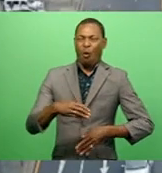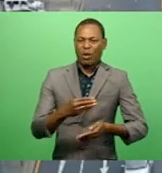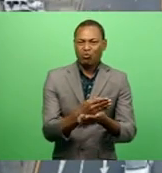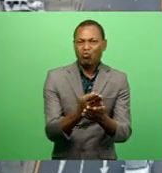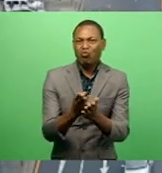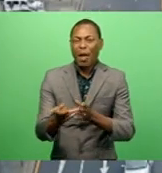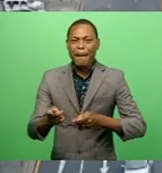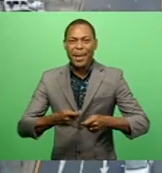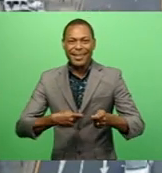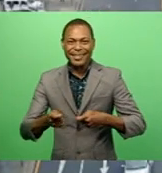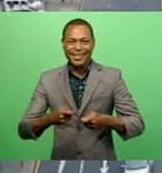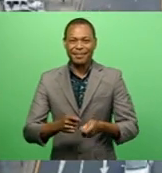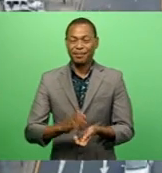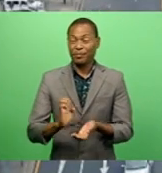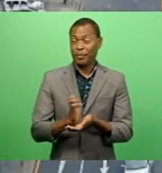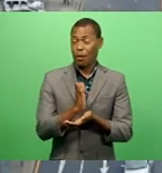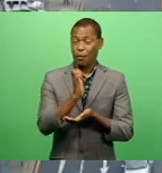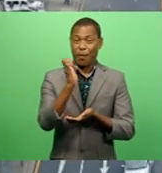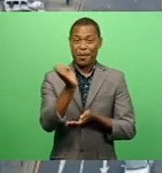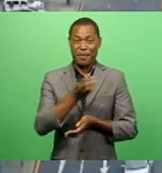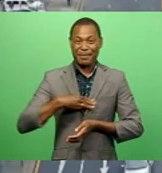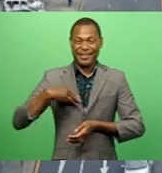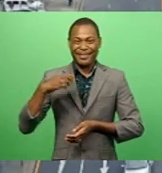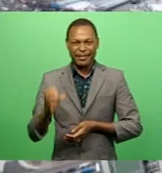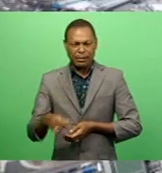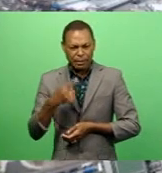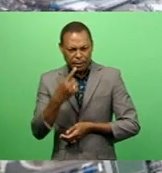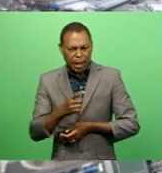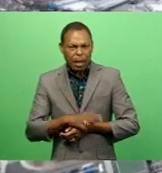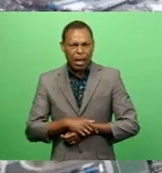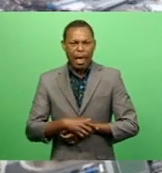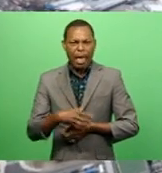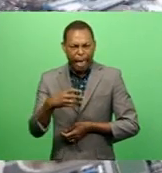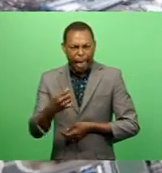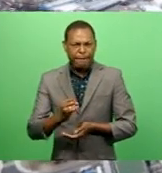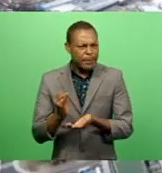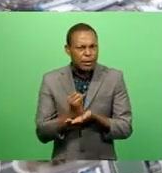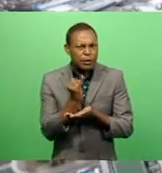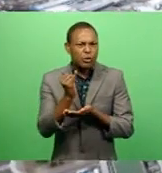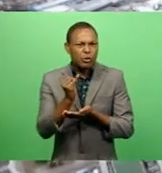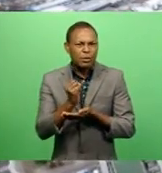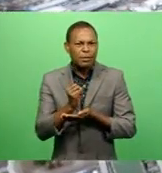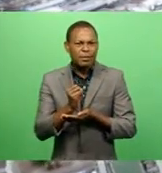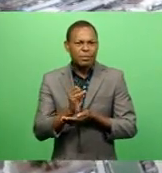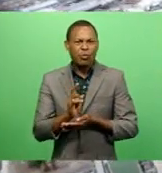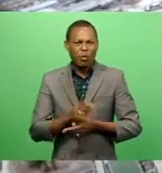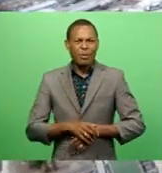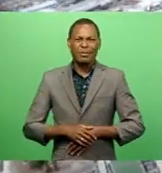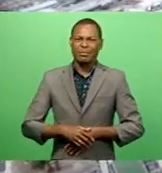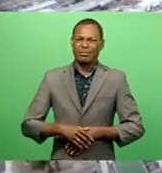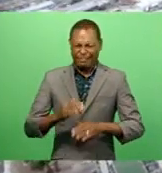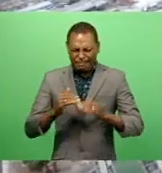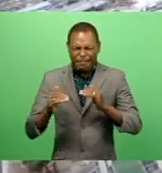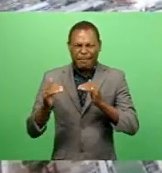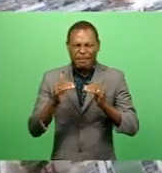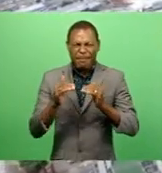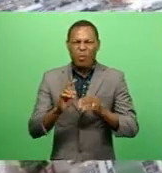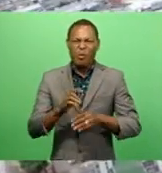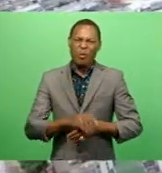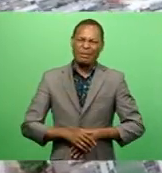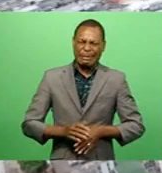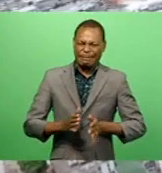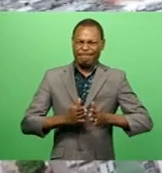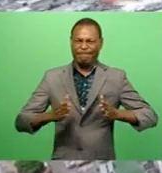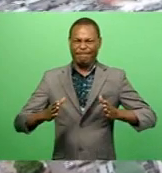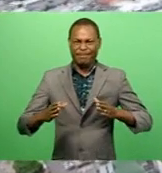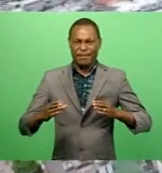Economy Minister says countries with robust financial institutions or banking systems have fairly large 100% domestic-owned